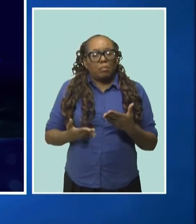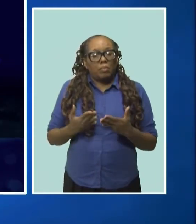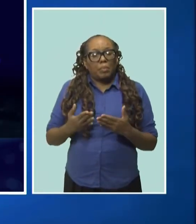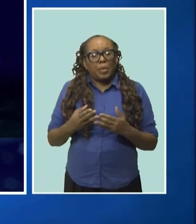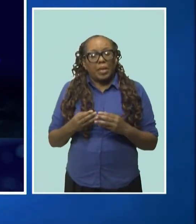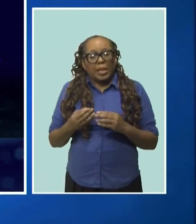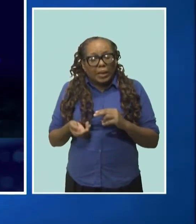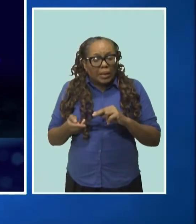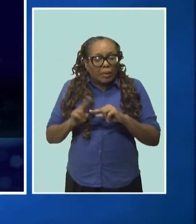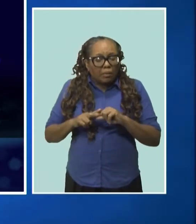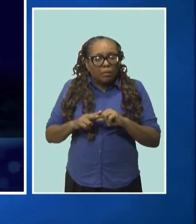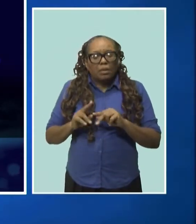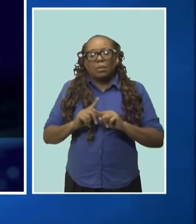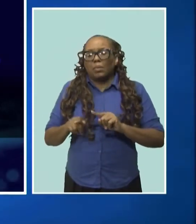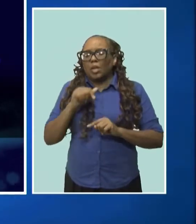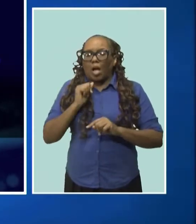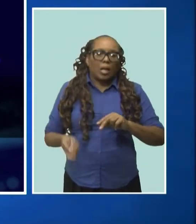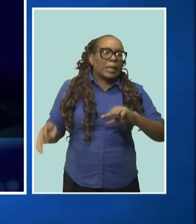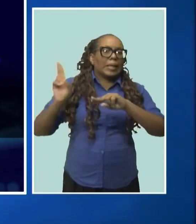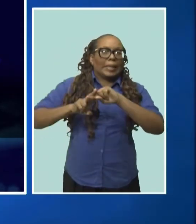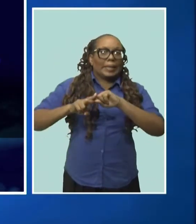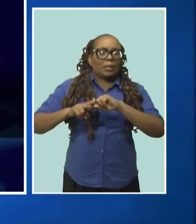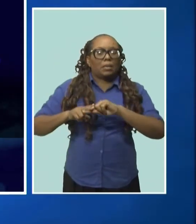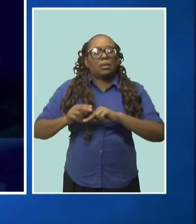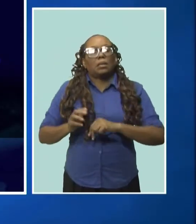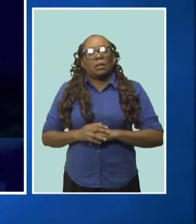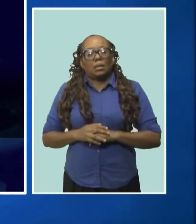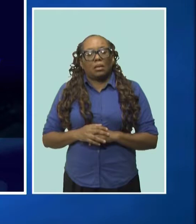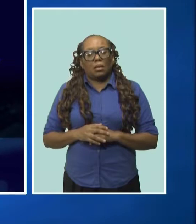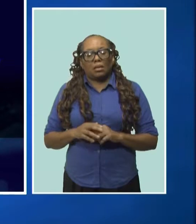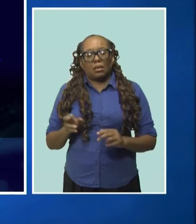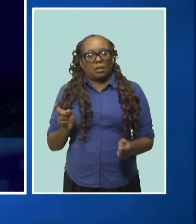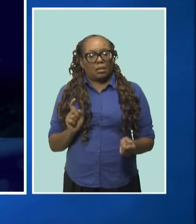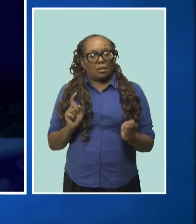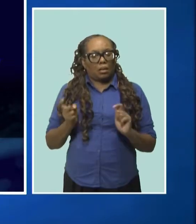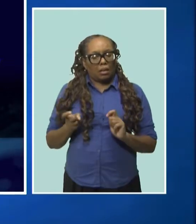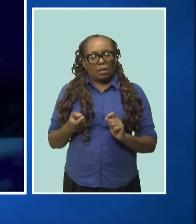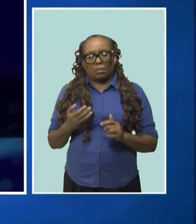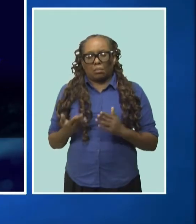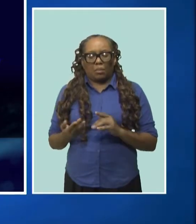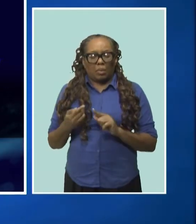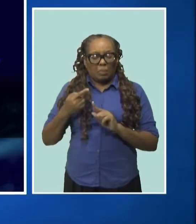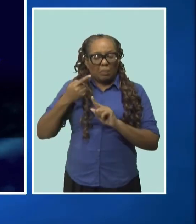So the change in costs would be probably